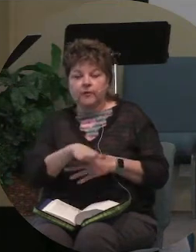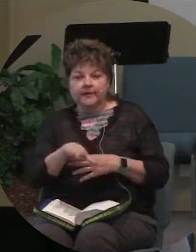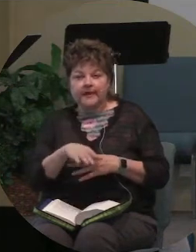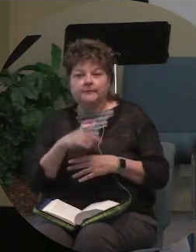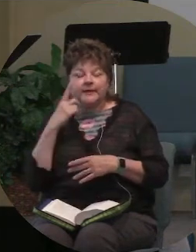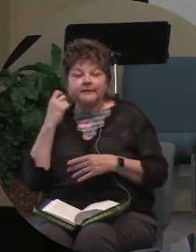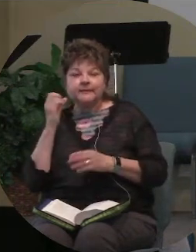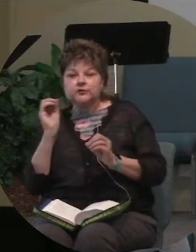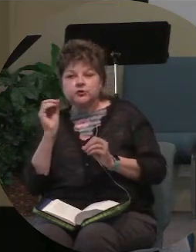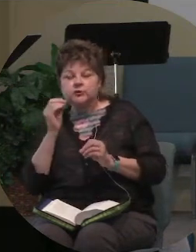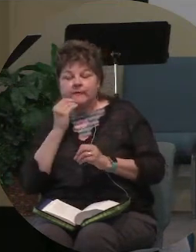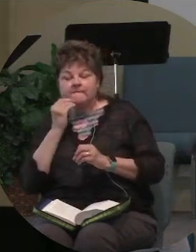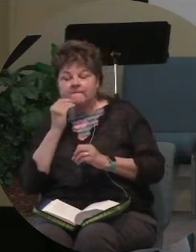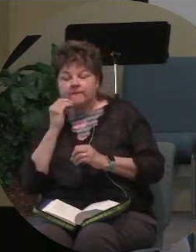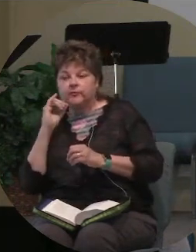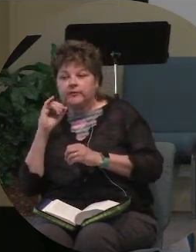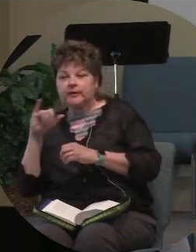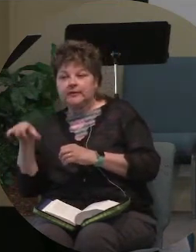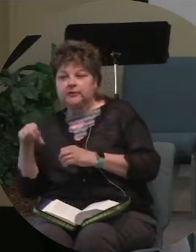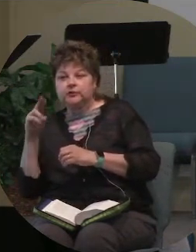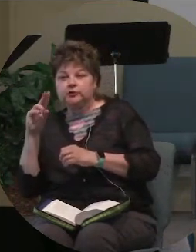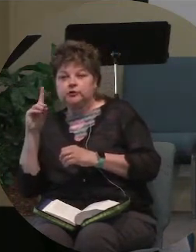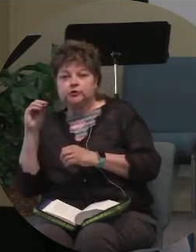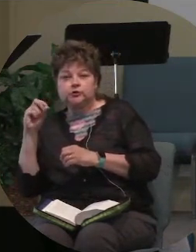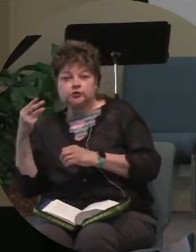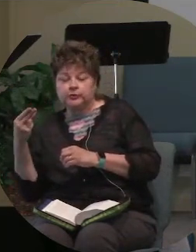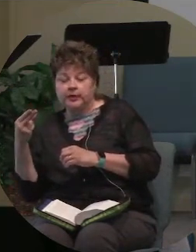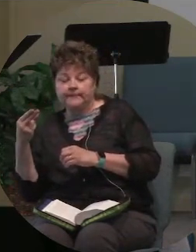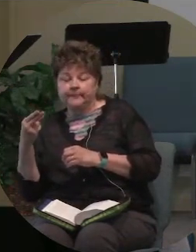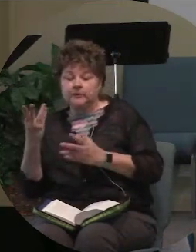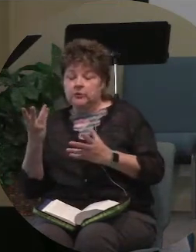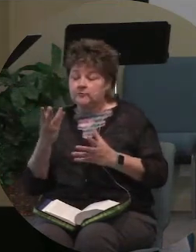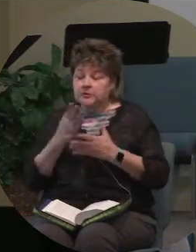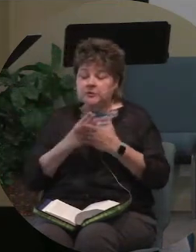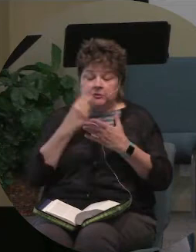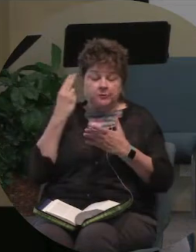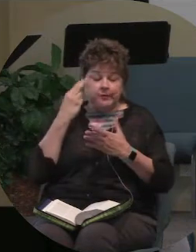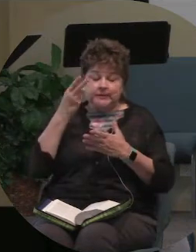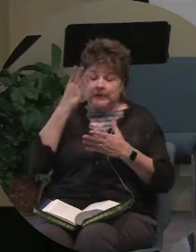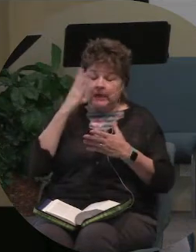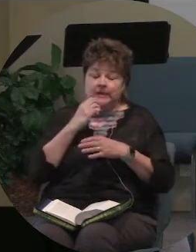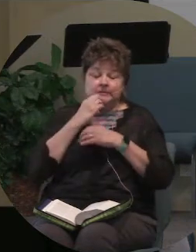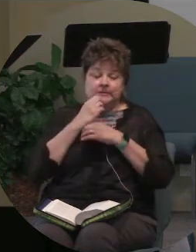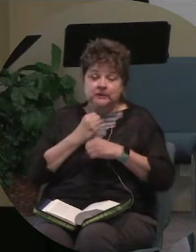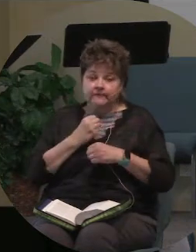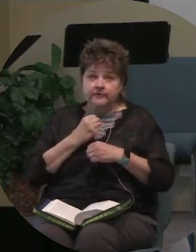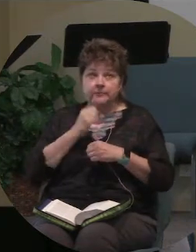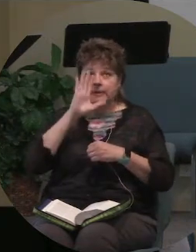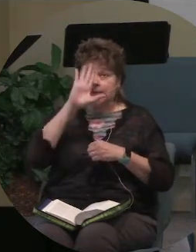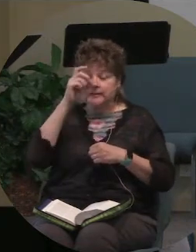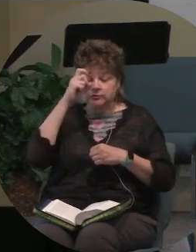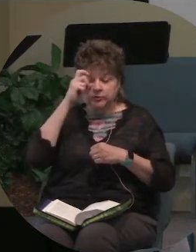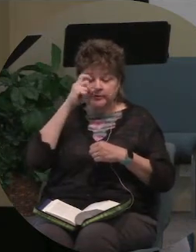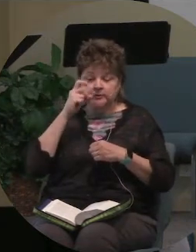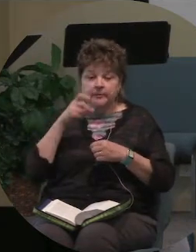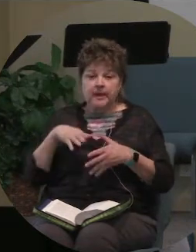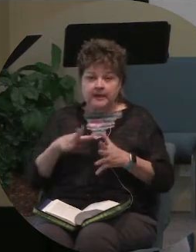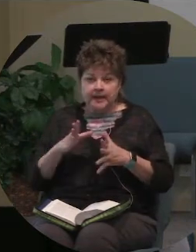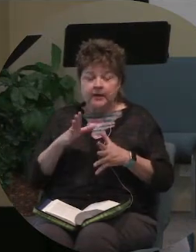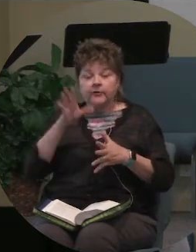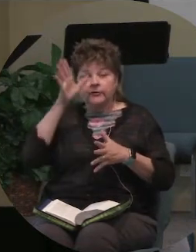Judah. For some reason, God in his sovereignty and in his wisdom allowed the men of the family to